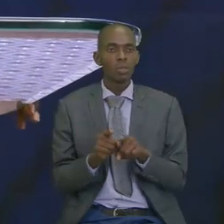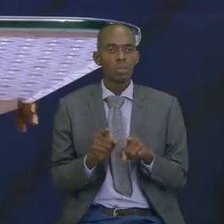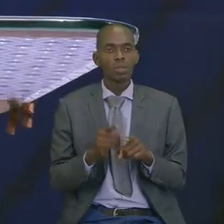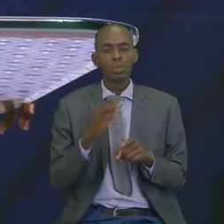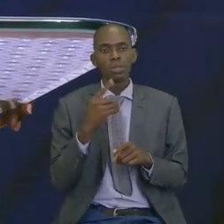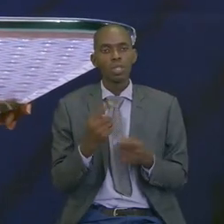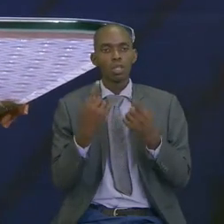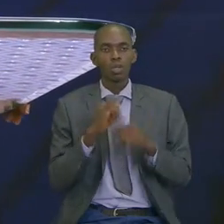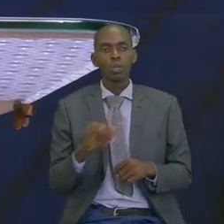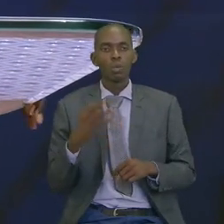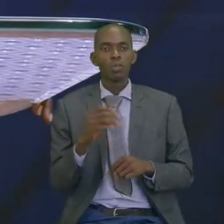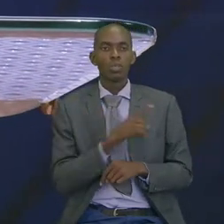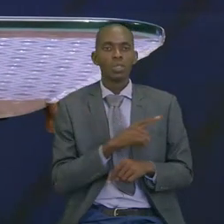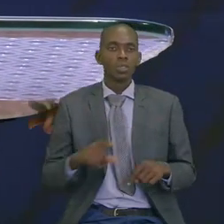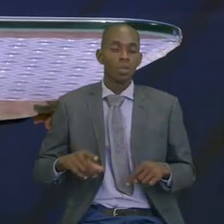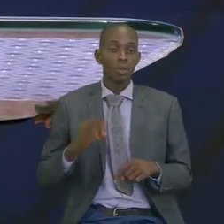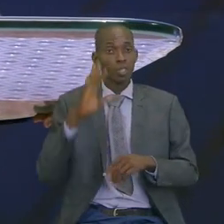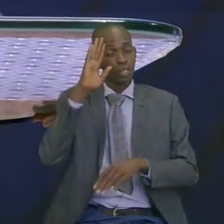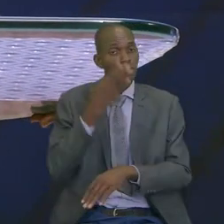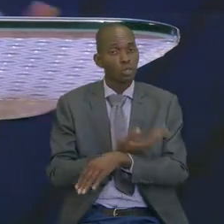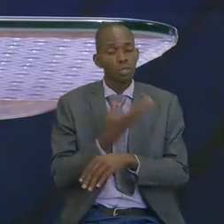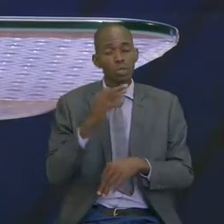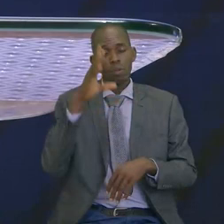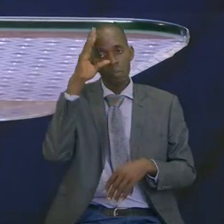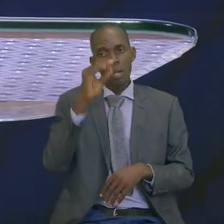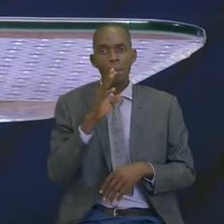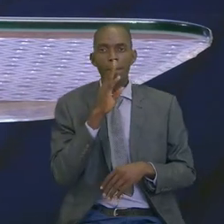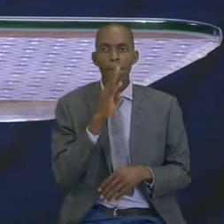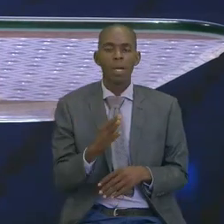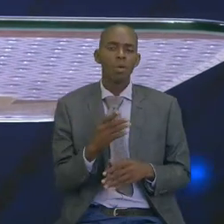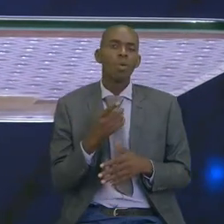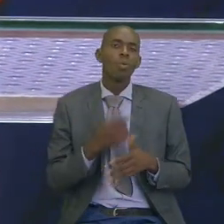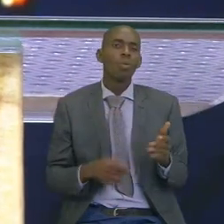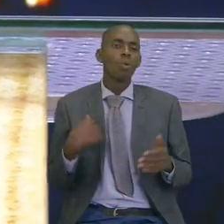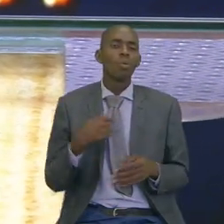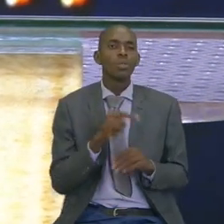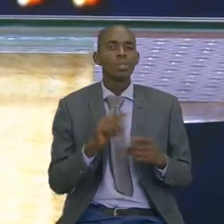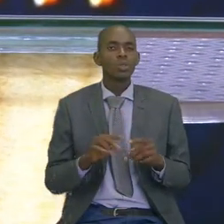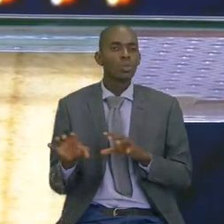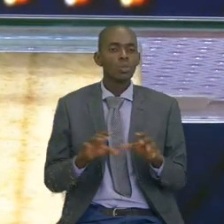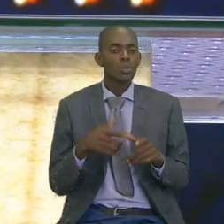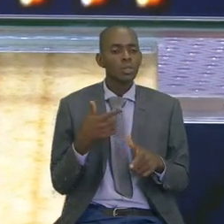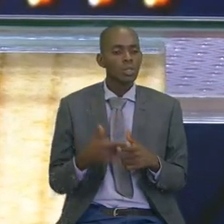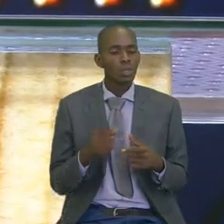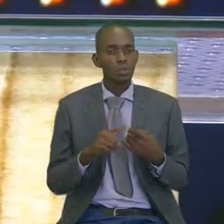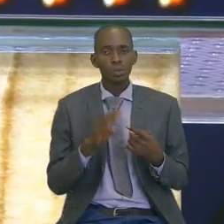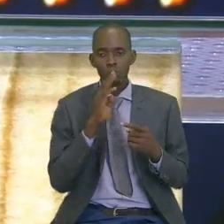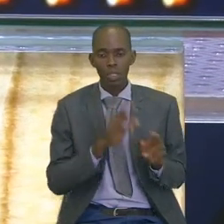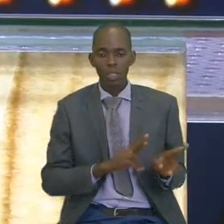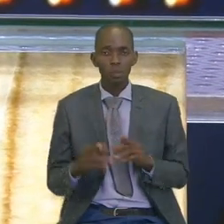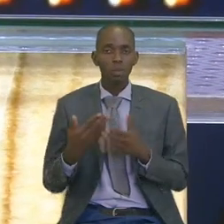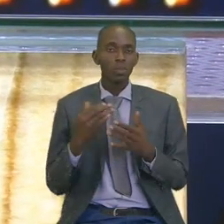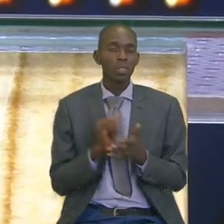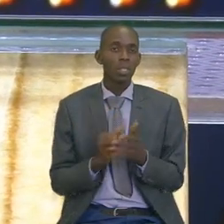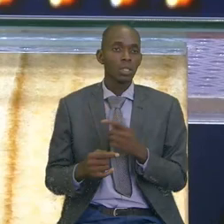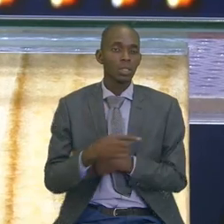the coming of the Son of Man be. What are we to do then to be ready before that day? We're